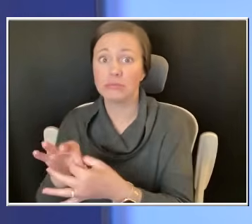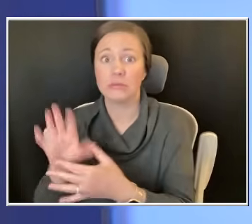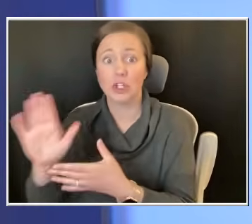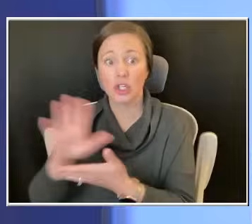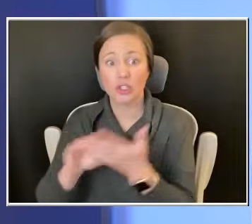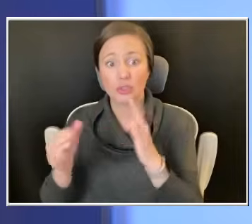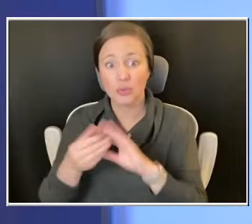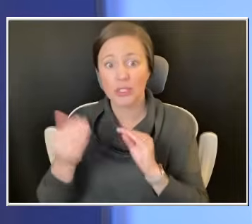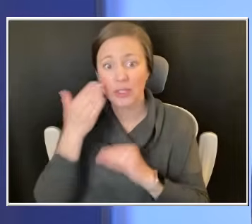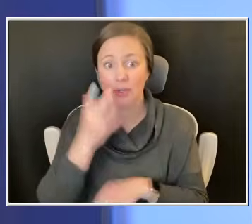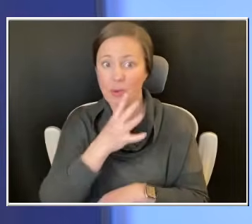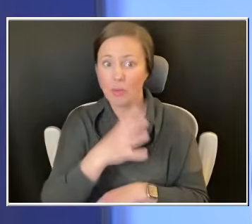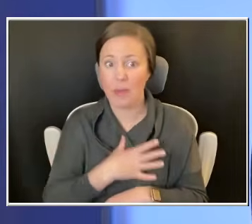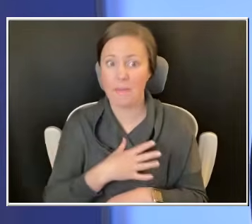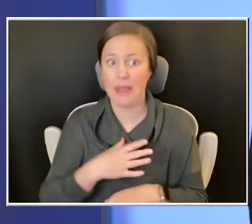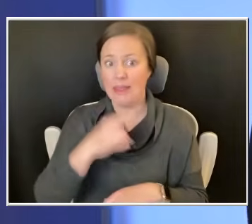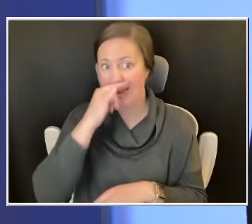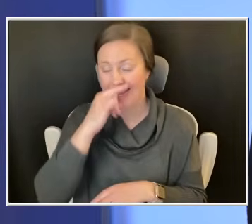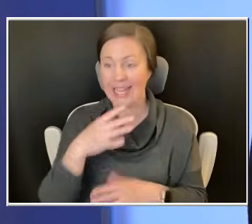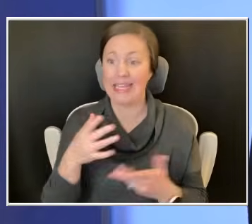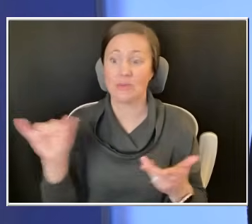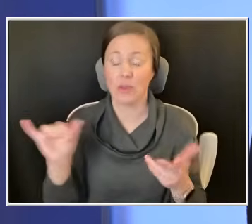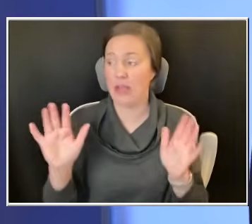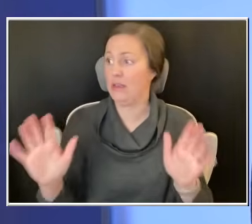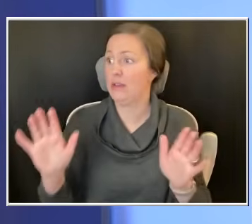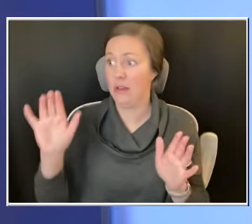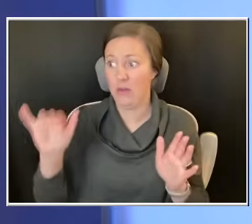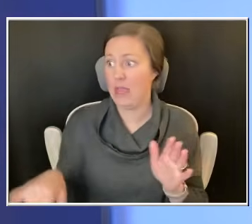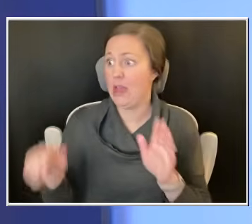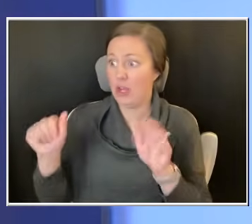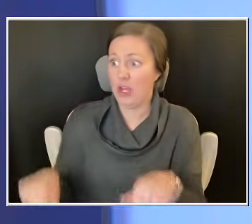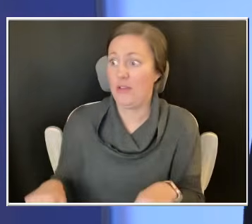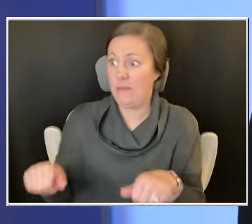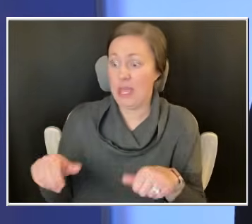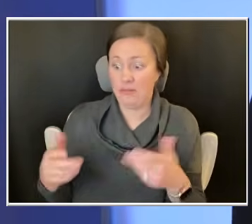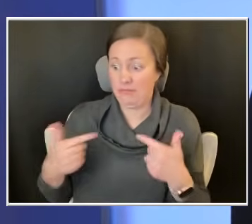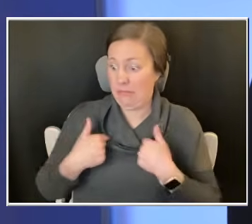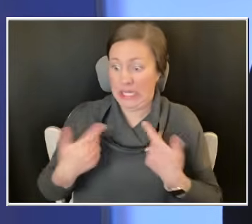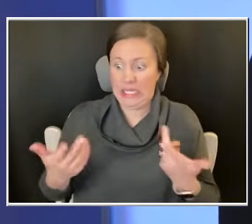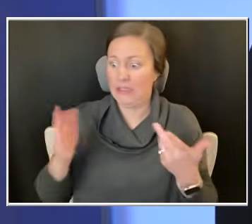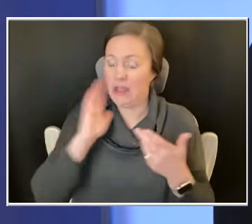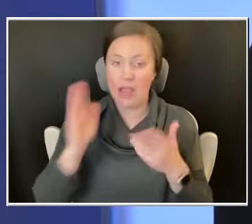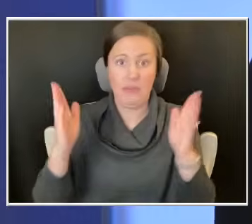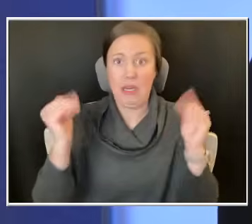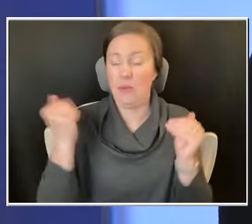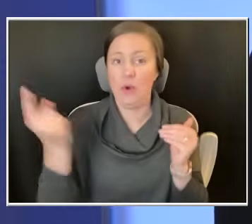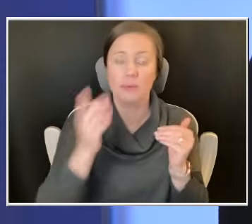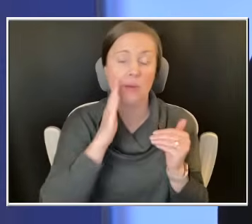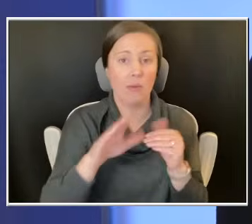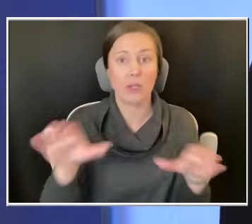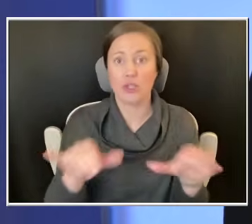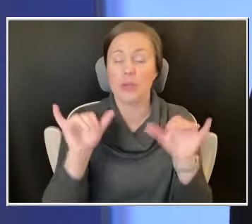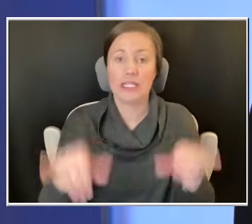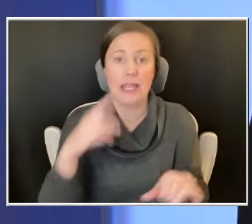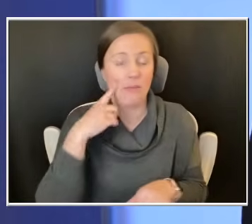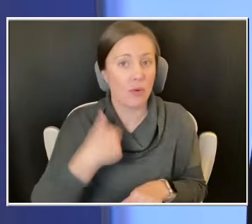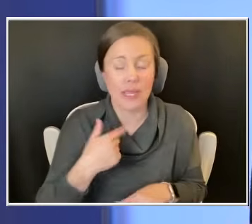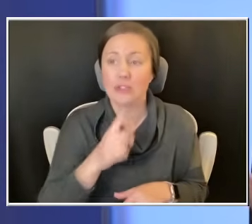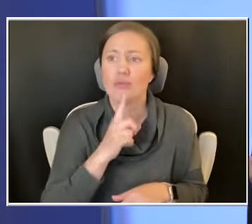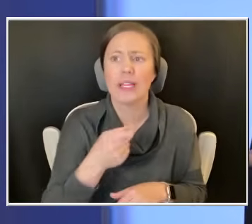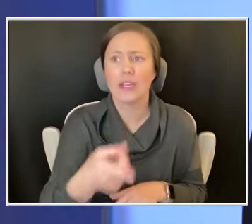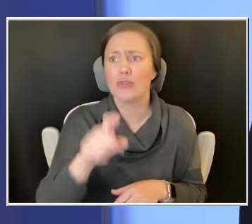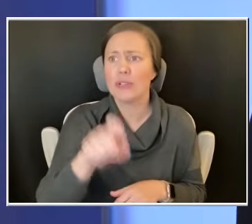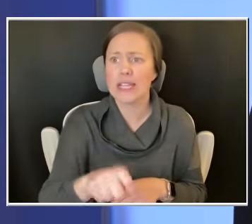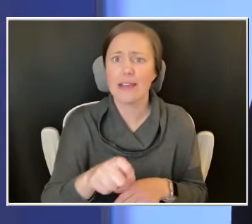were like, that could have been me. I would hope someone would do the same thing for me. So, you just have to let people